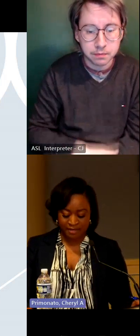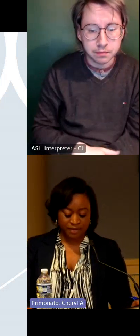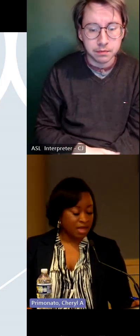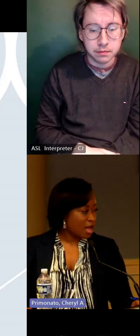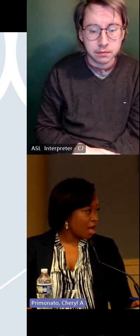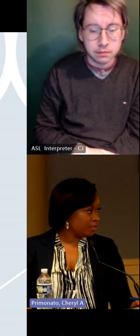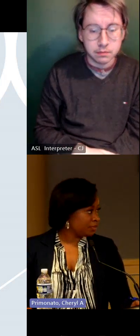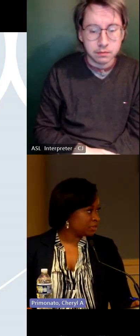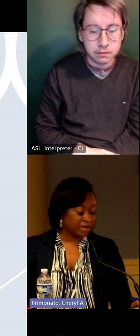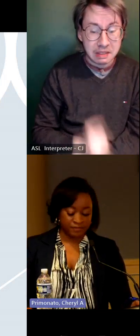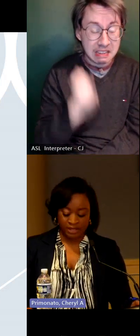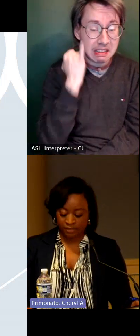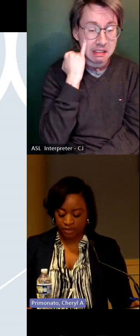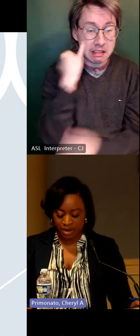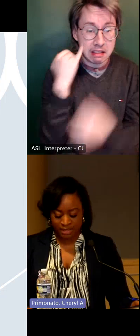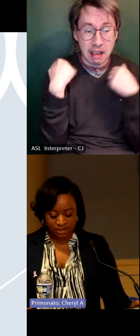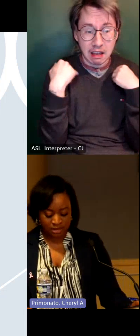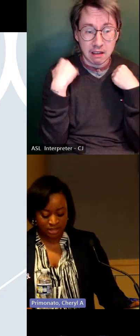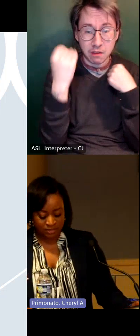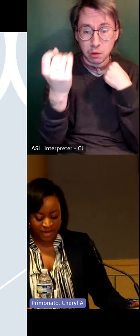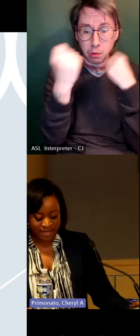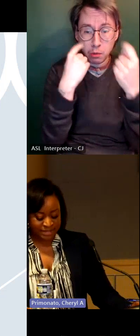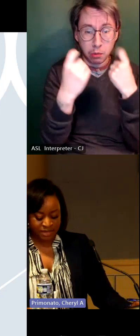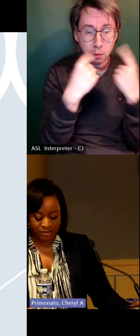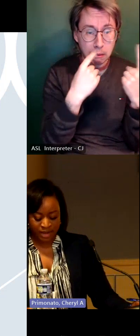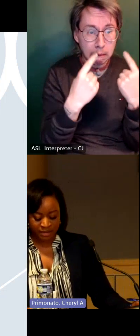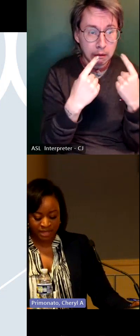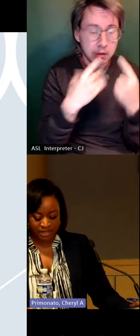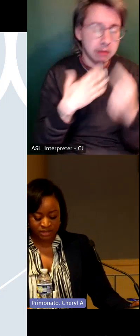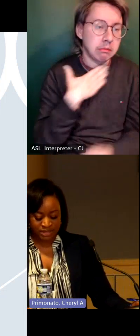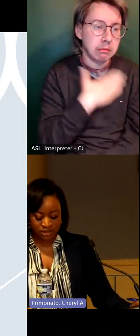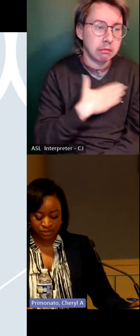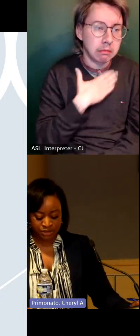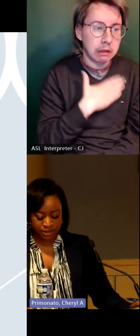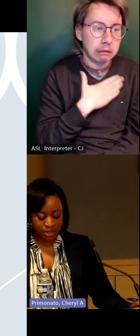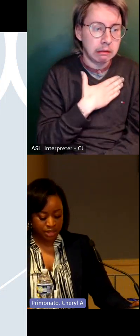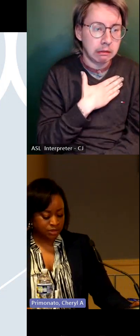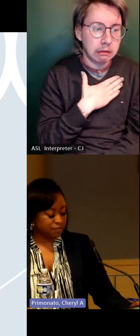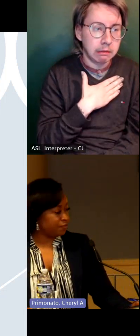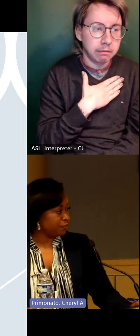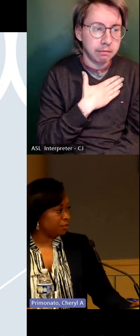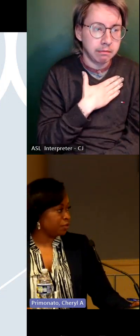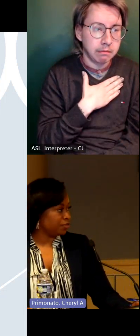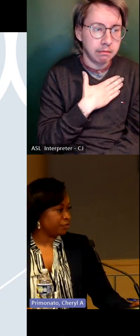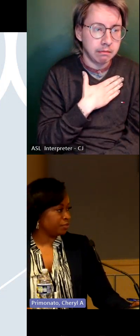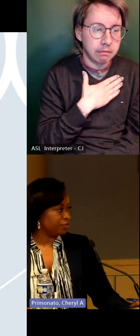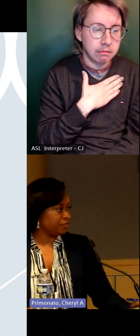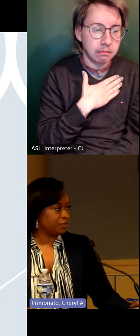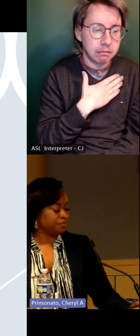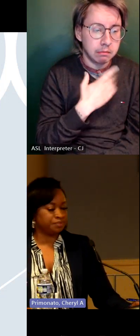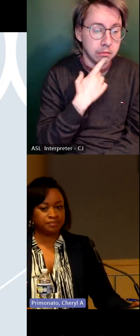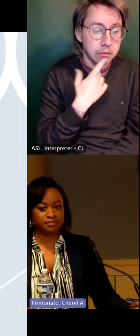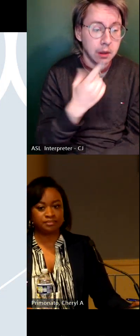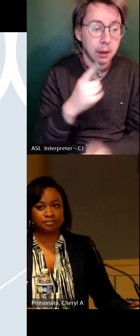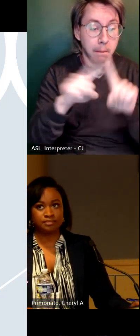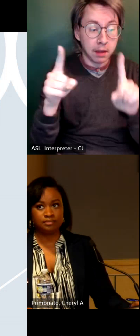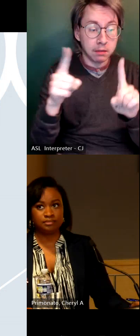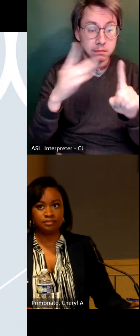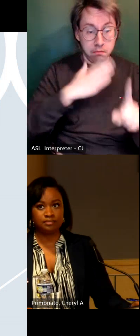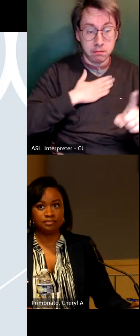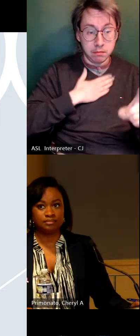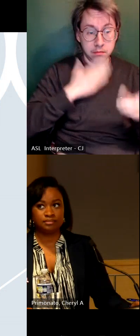may have, I would respectfully request that the Finance Committee recommend this resolution to the full board for approval.